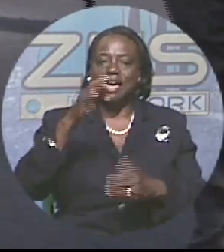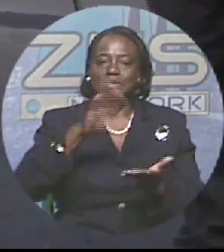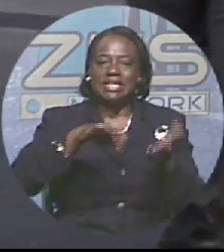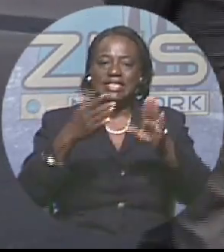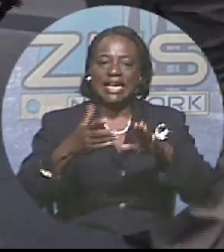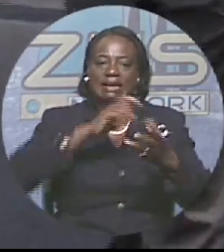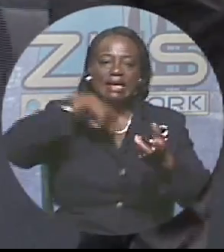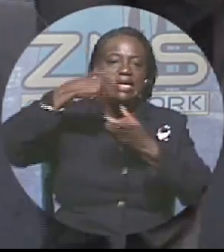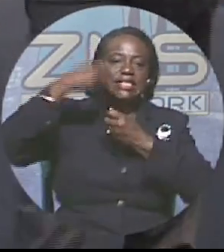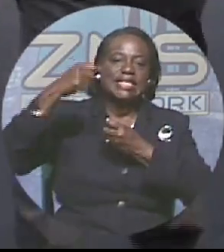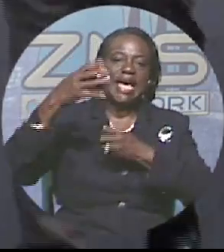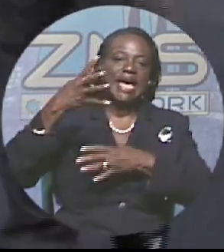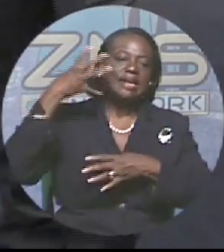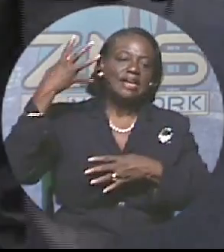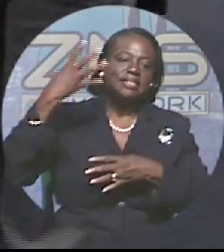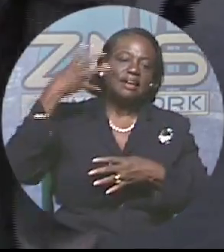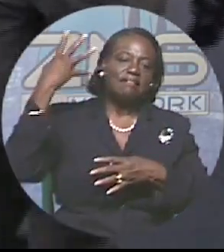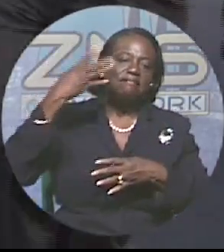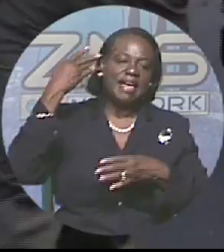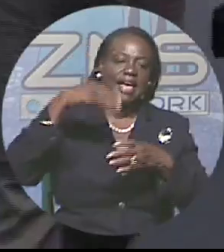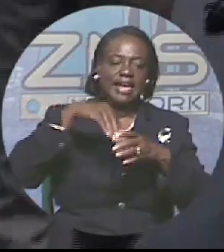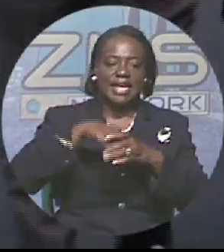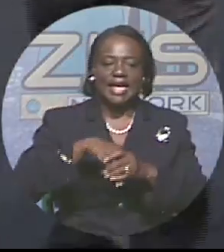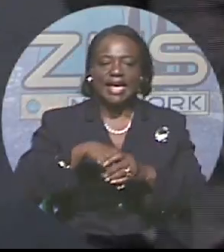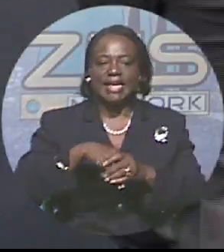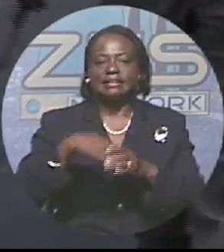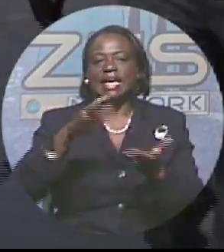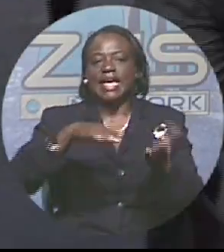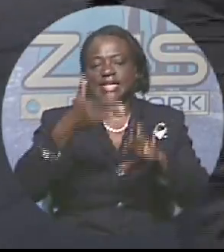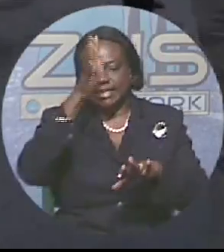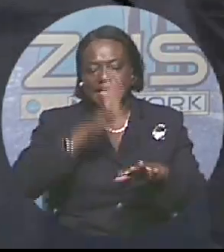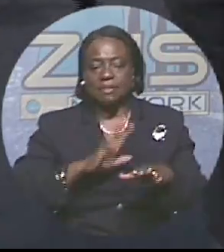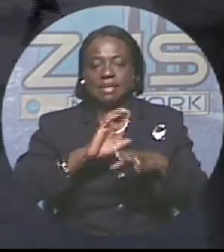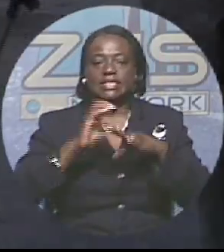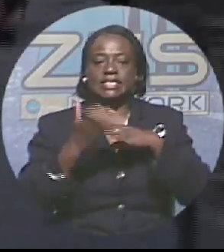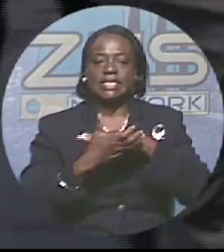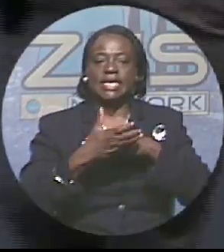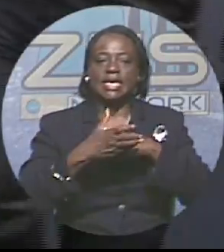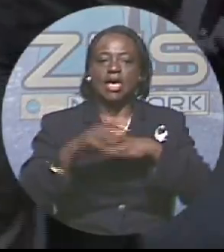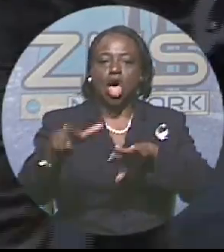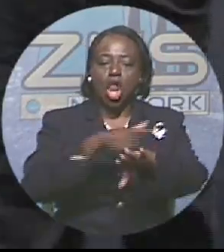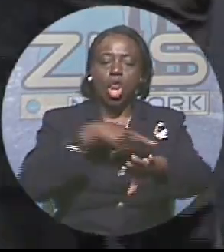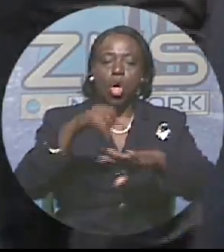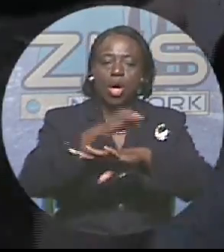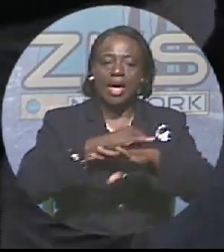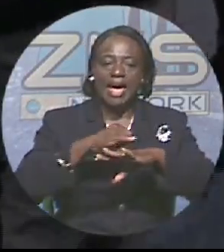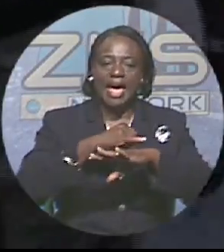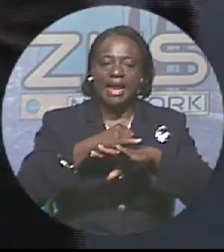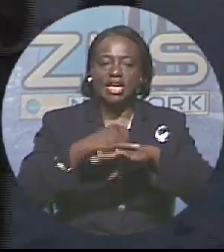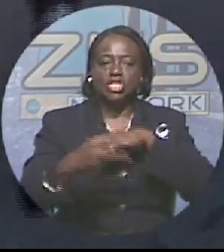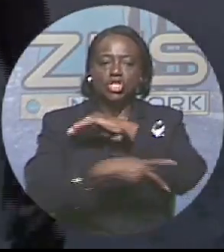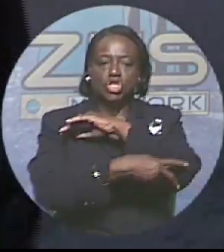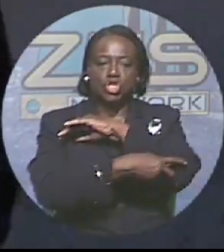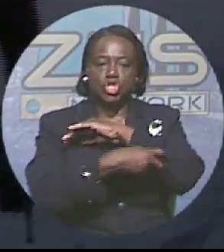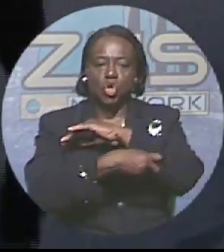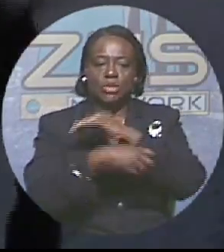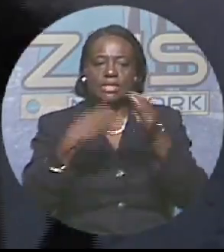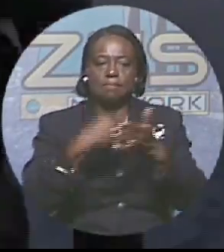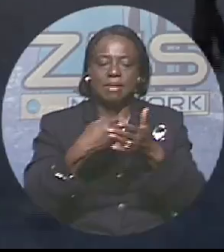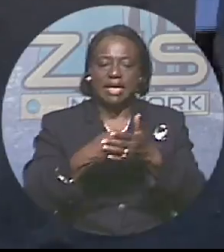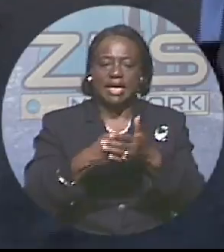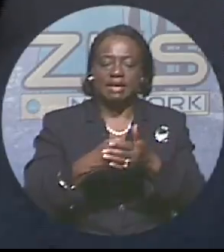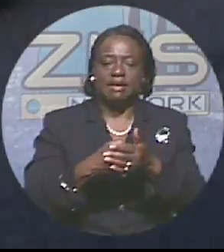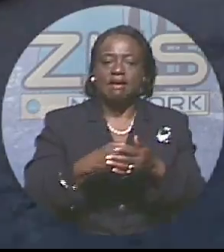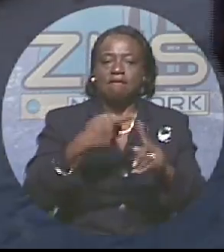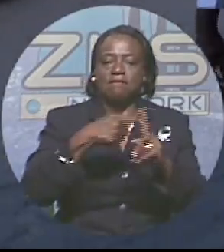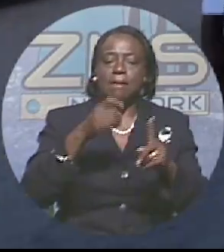Key. Knowles was also accused of robbing Carroll of $68,000 cash, the property of Bose Webb Game. Attorney